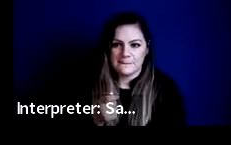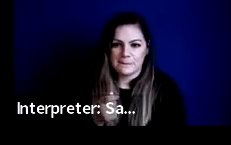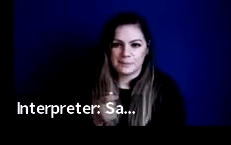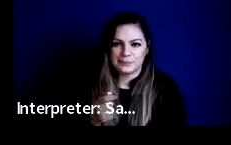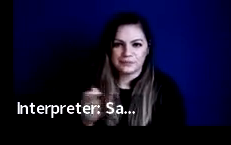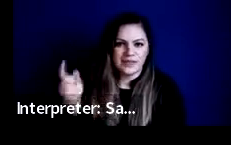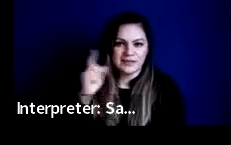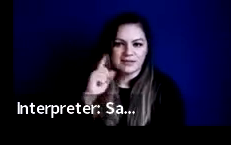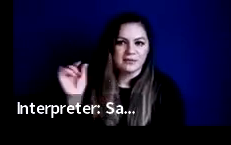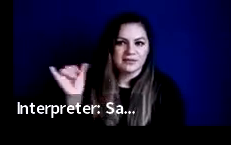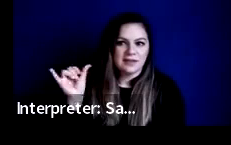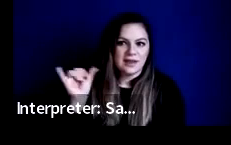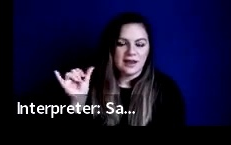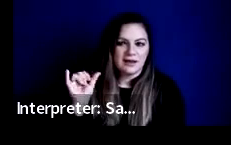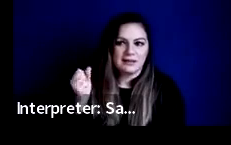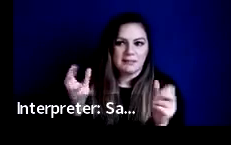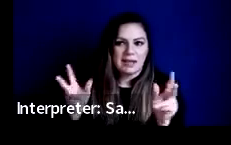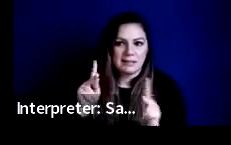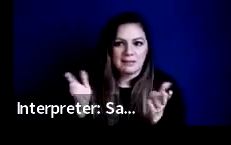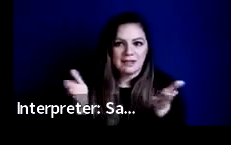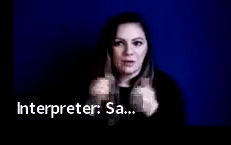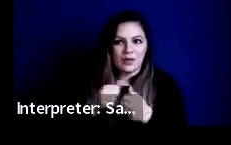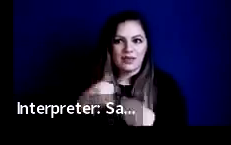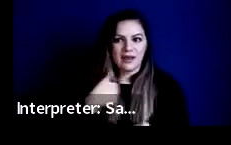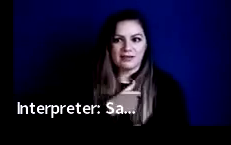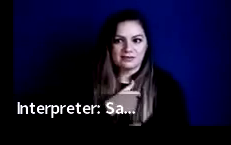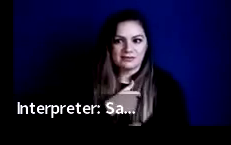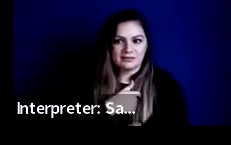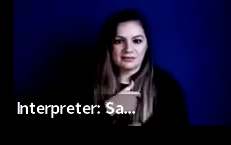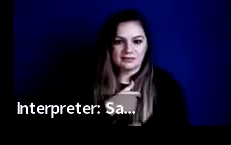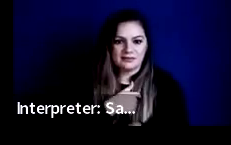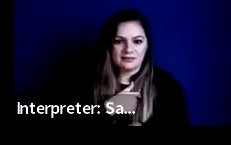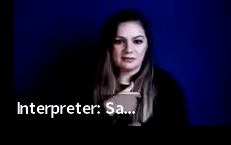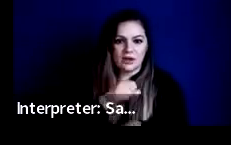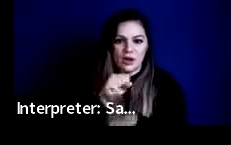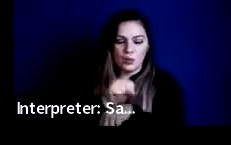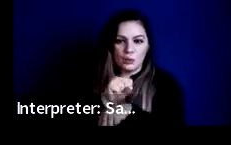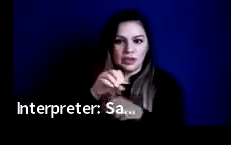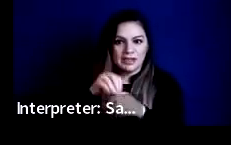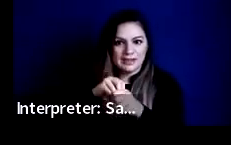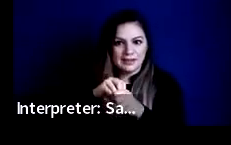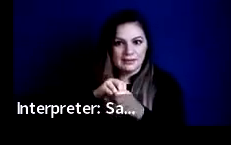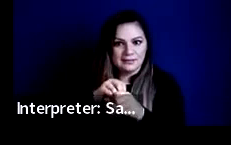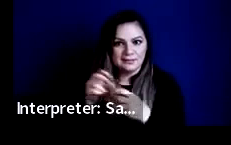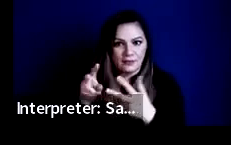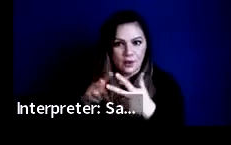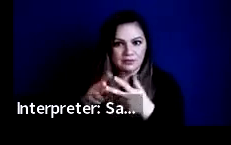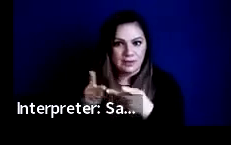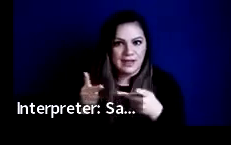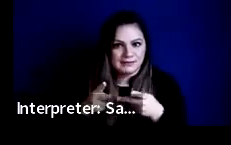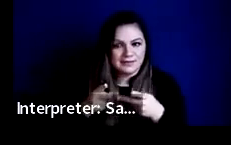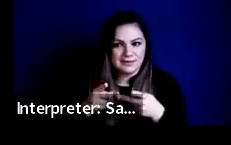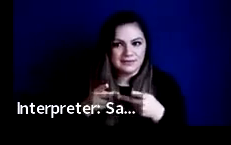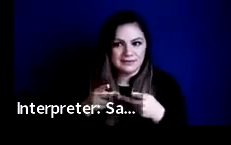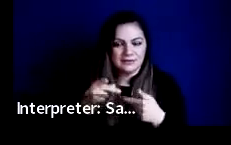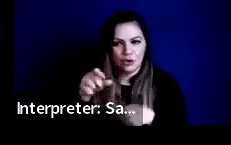of the people here with us on this webinar are working in those up and midstream places, and really you're working on the social